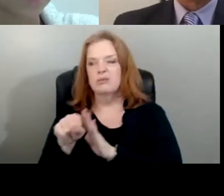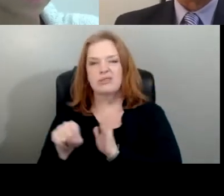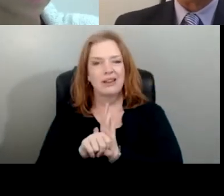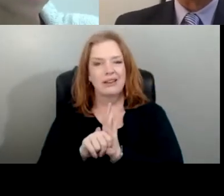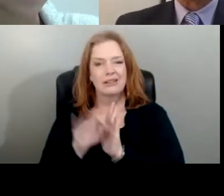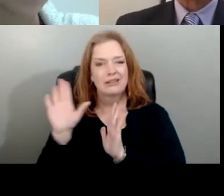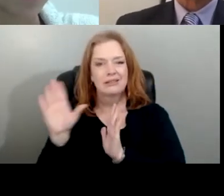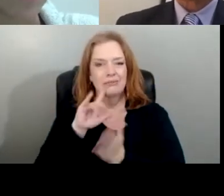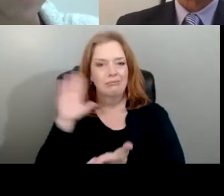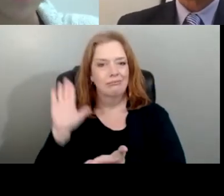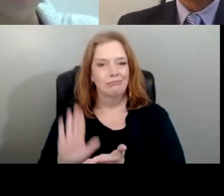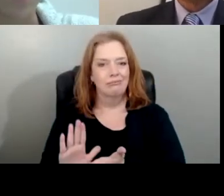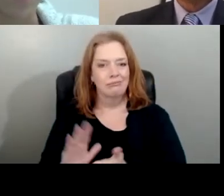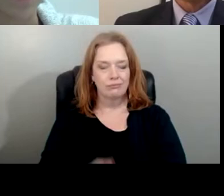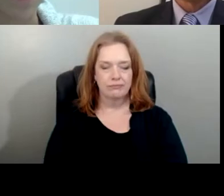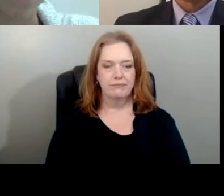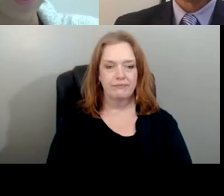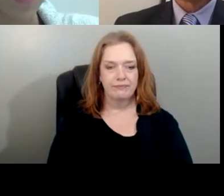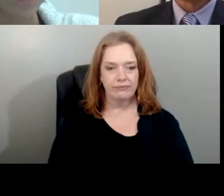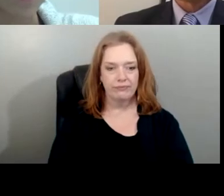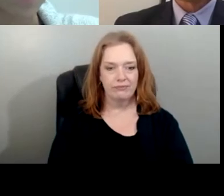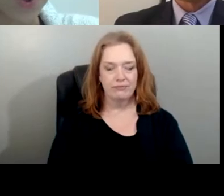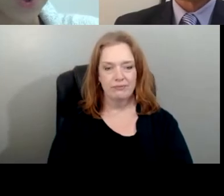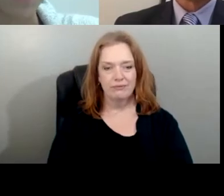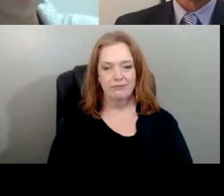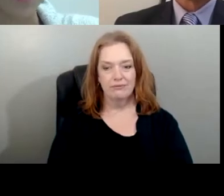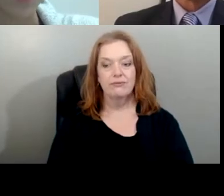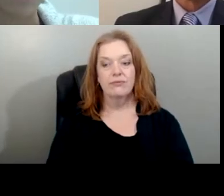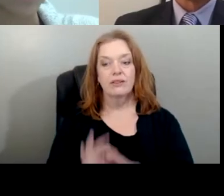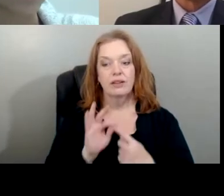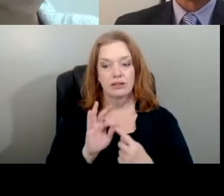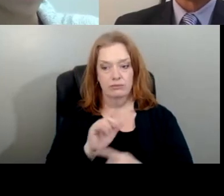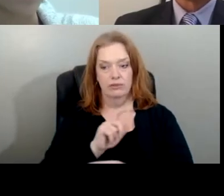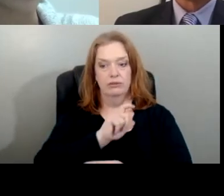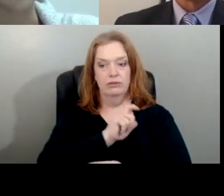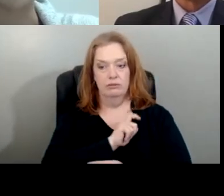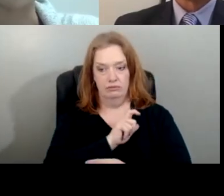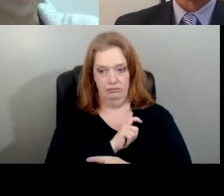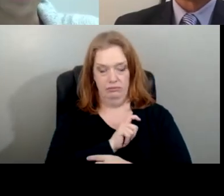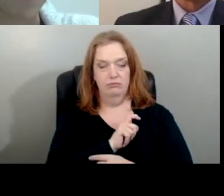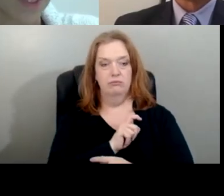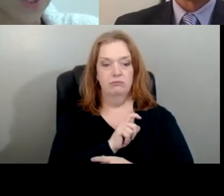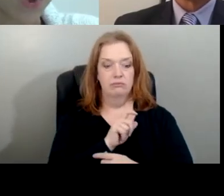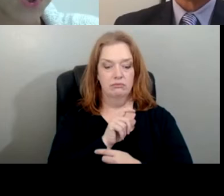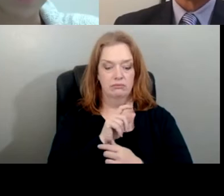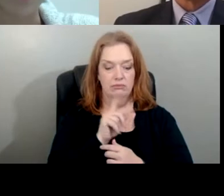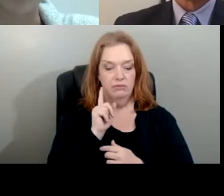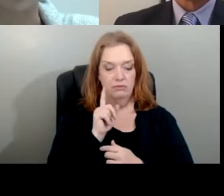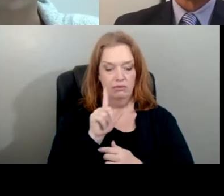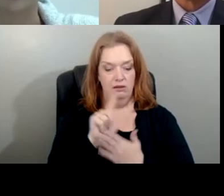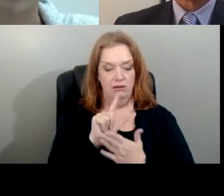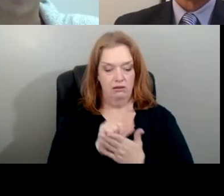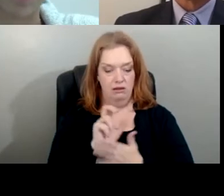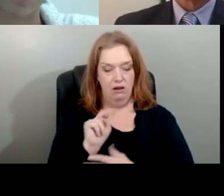organizations. The Special Law Enforcement Commission for each officer can submit an application, which